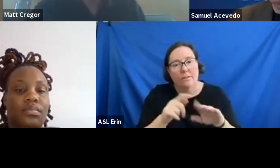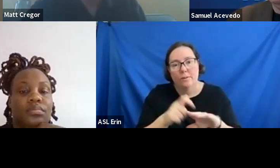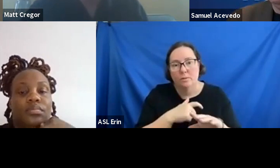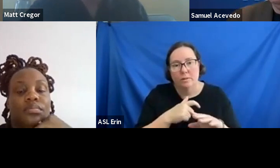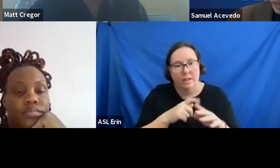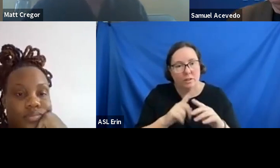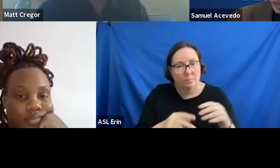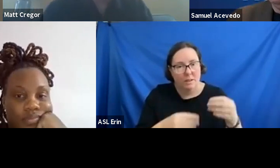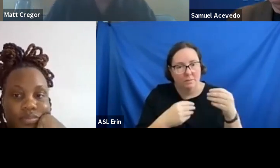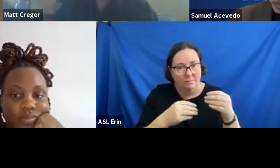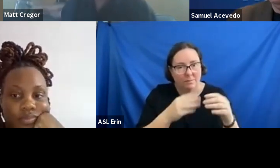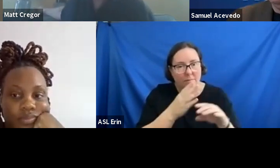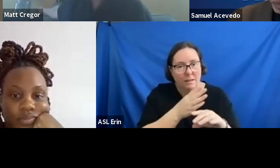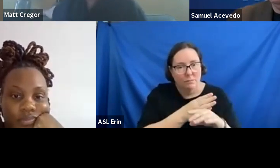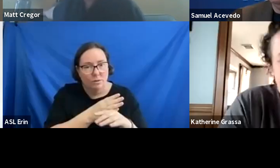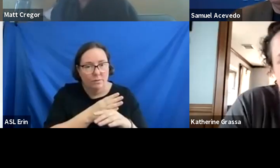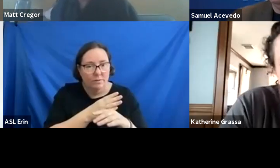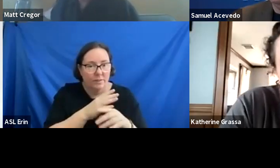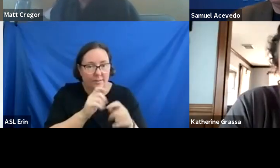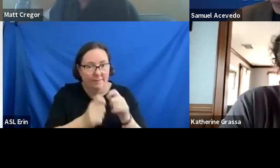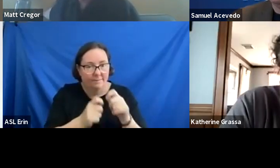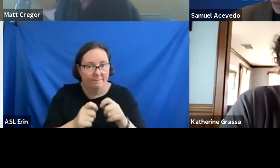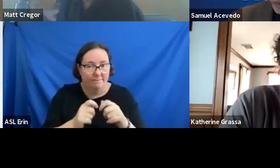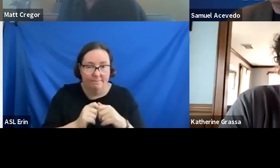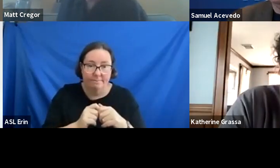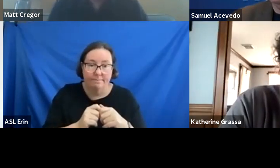but maybe improving the wheel.